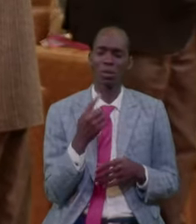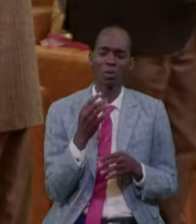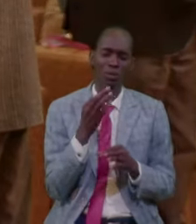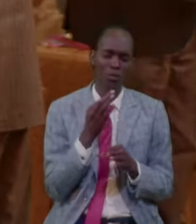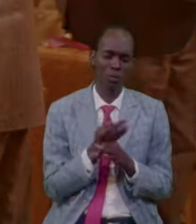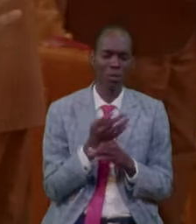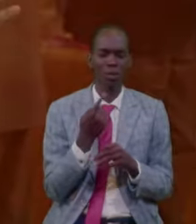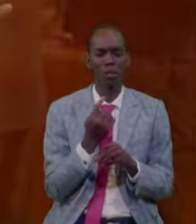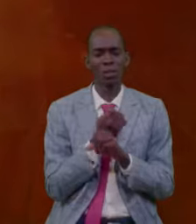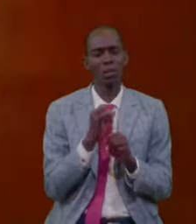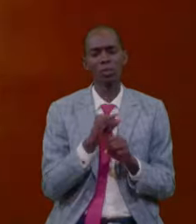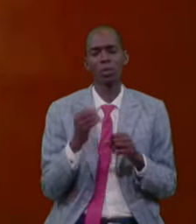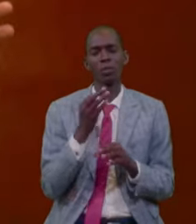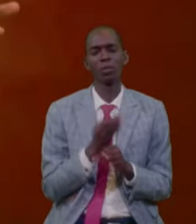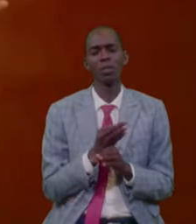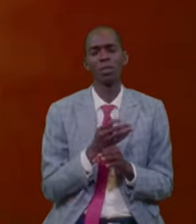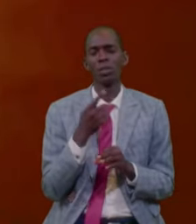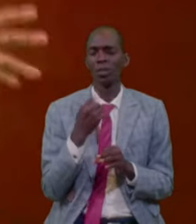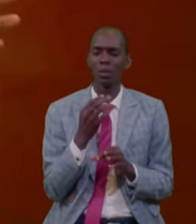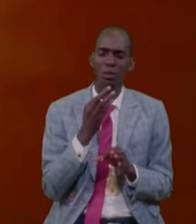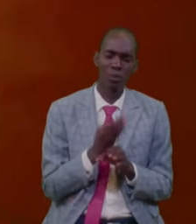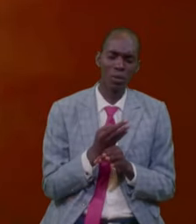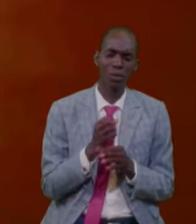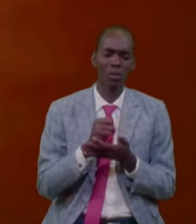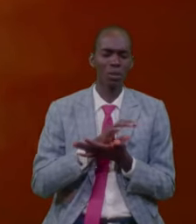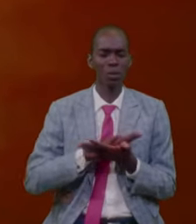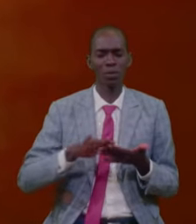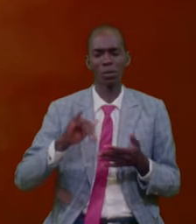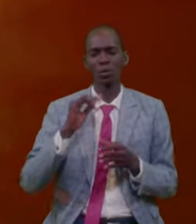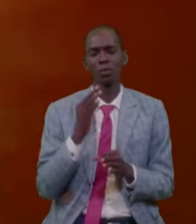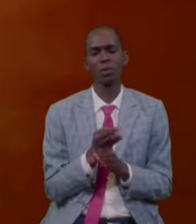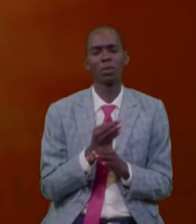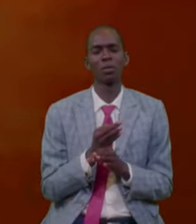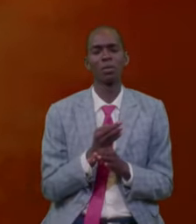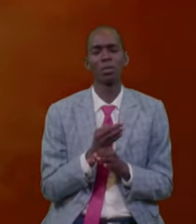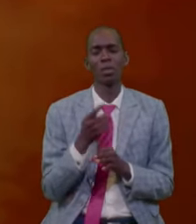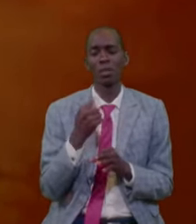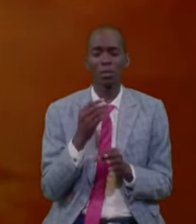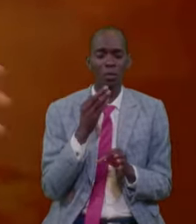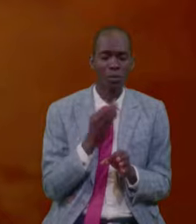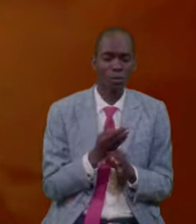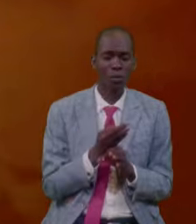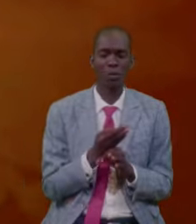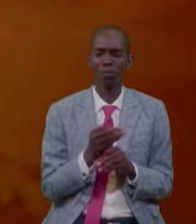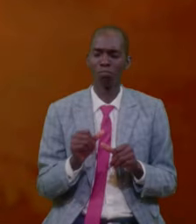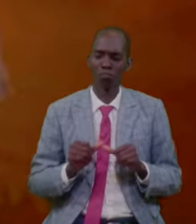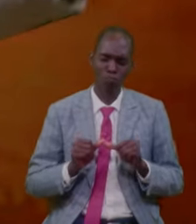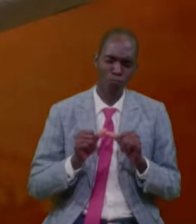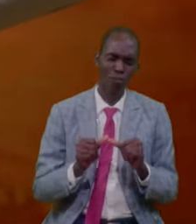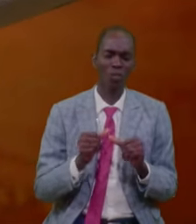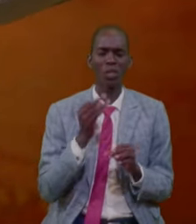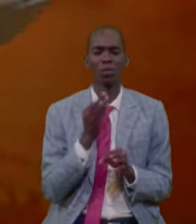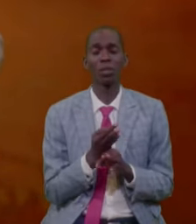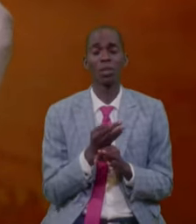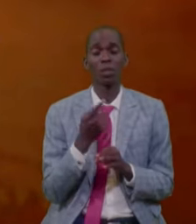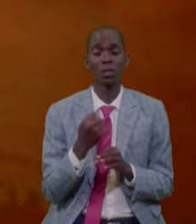saving faith. The faith, sanctifying faith. The faith, steadfast faith,